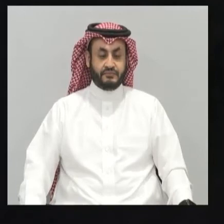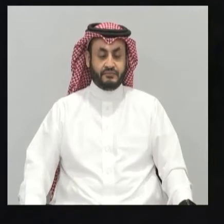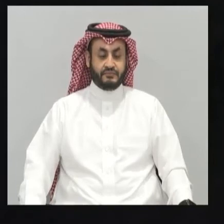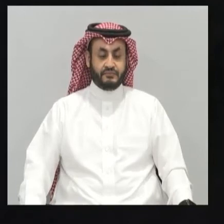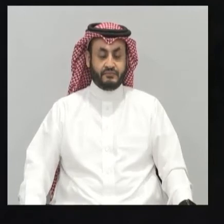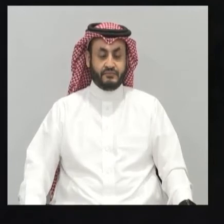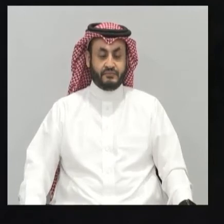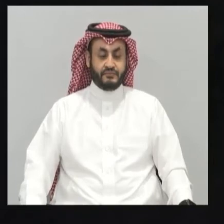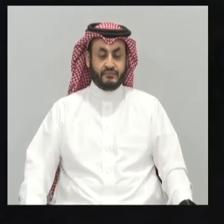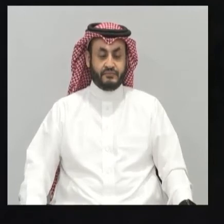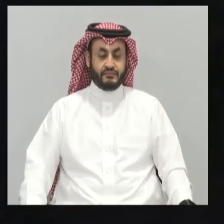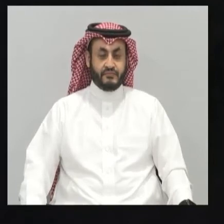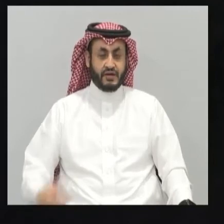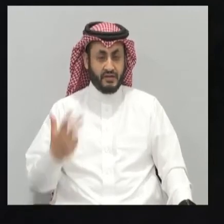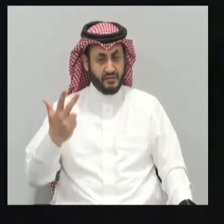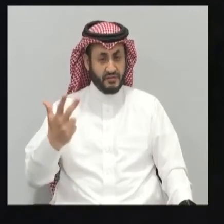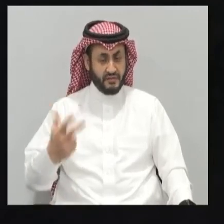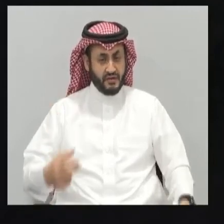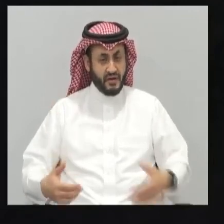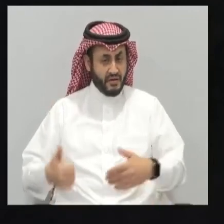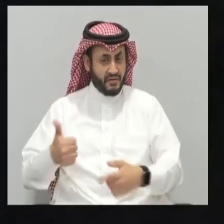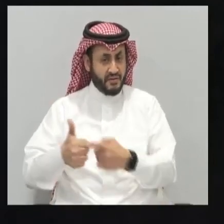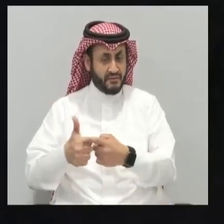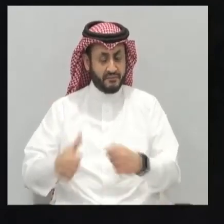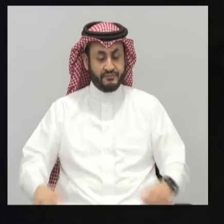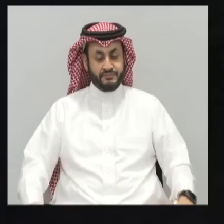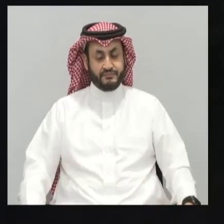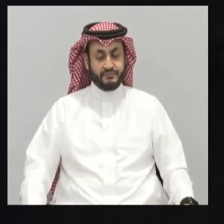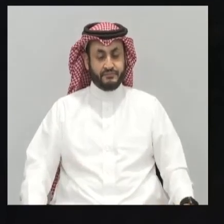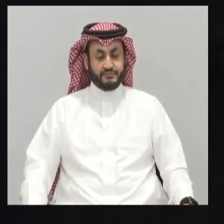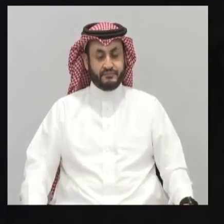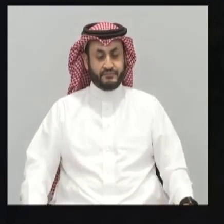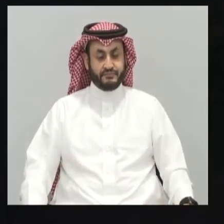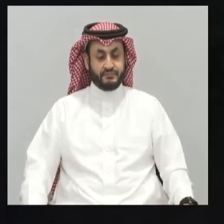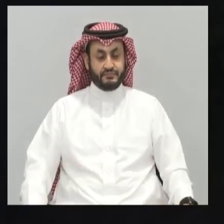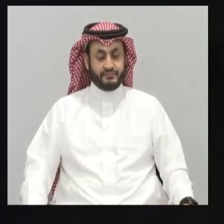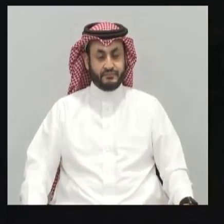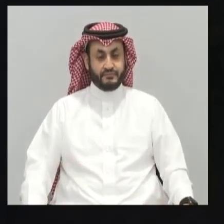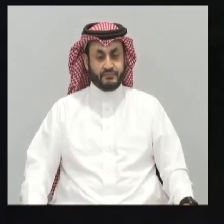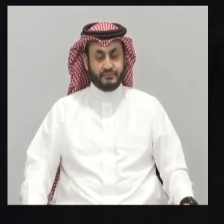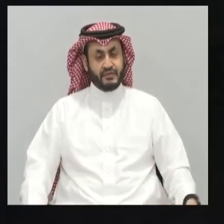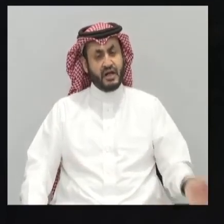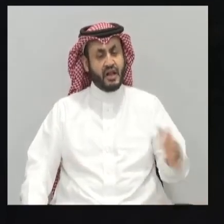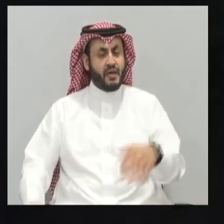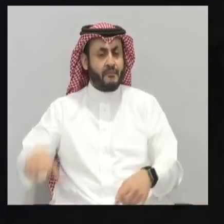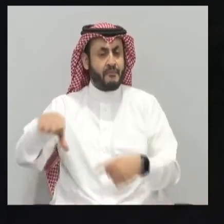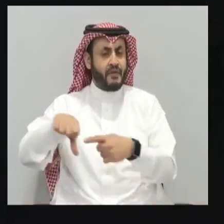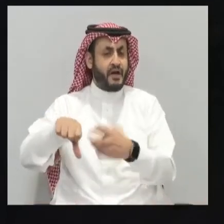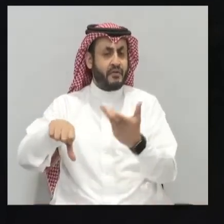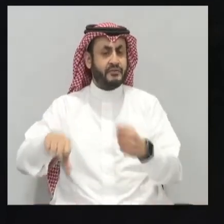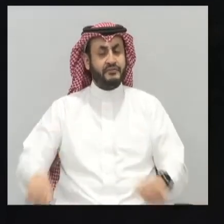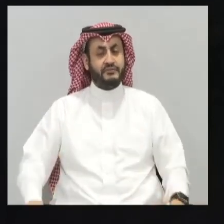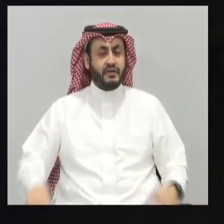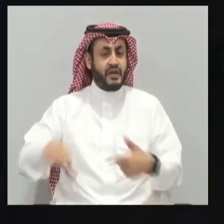So it is fun, exciting, and challenging. So I think these are the good things. But what about the